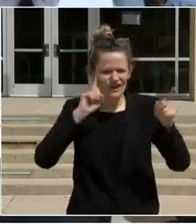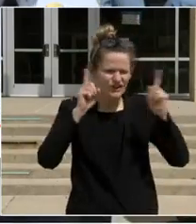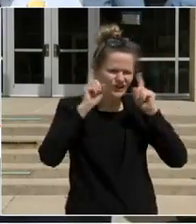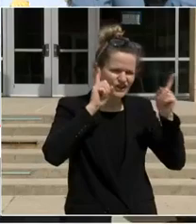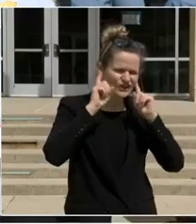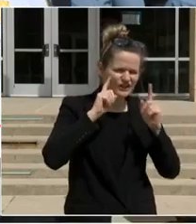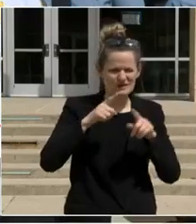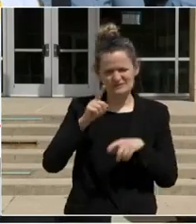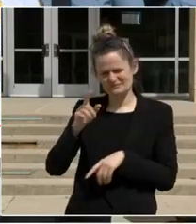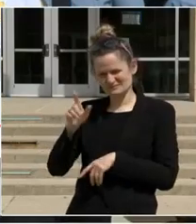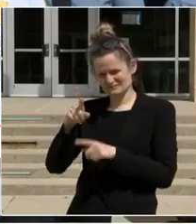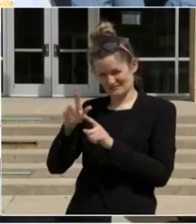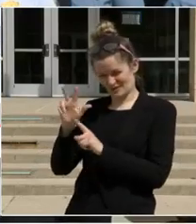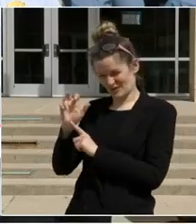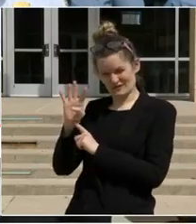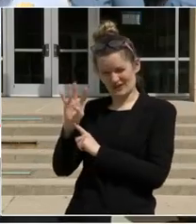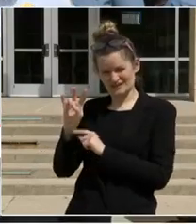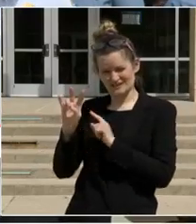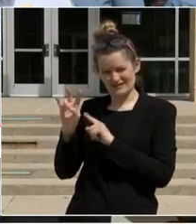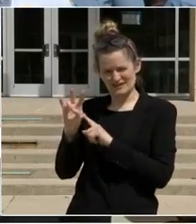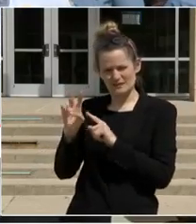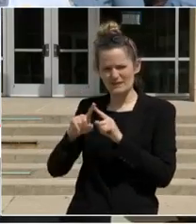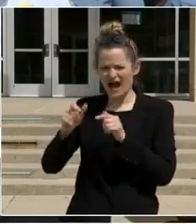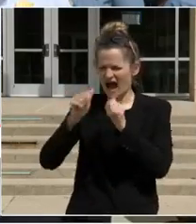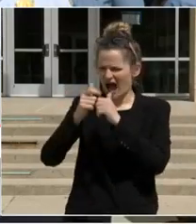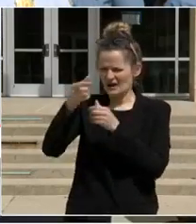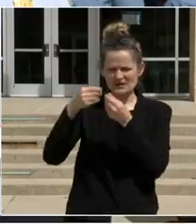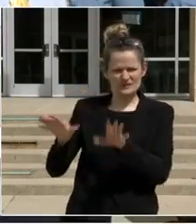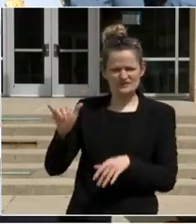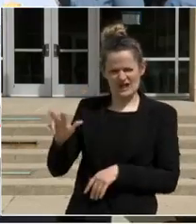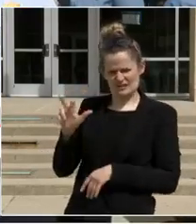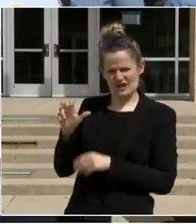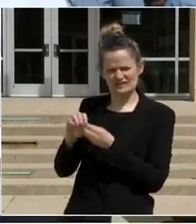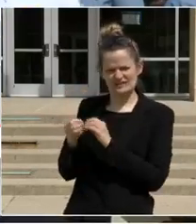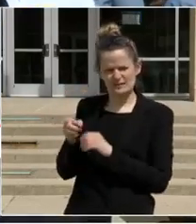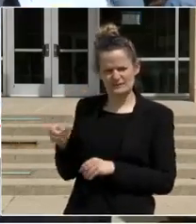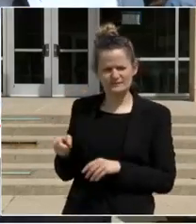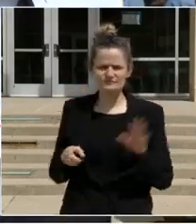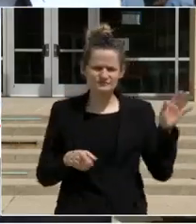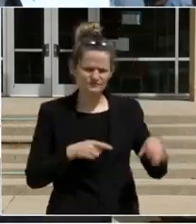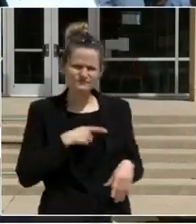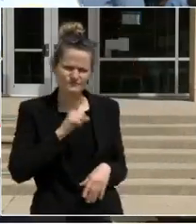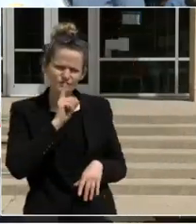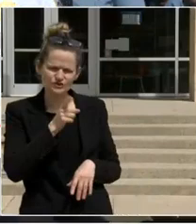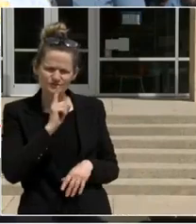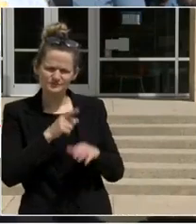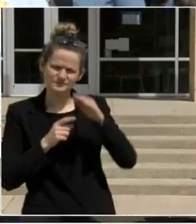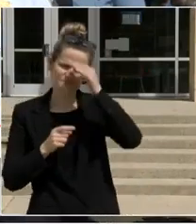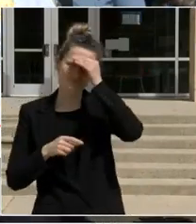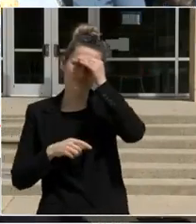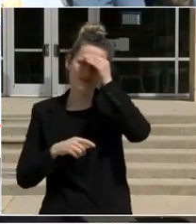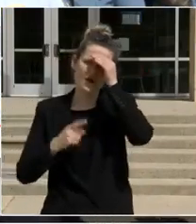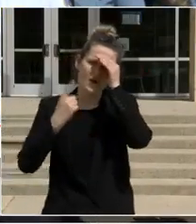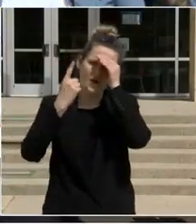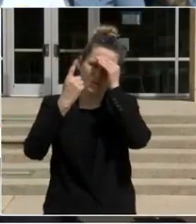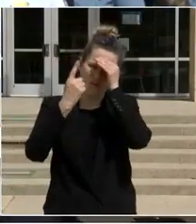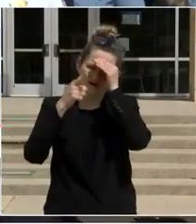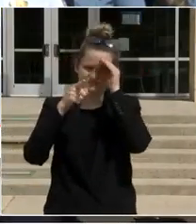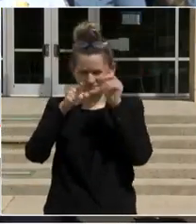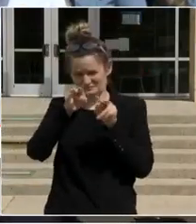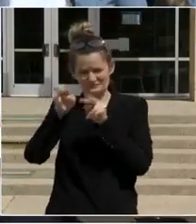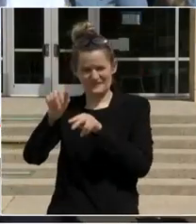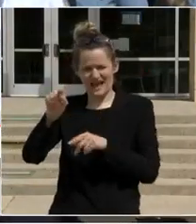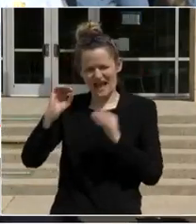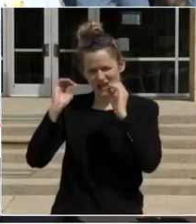but how to reduce that 300 number? Sure. So one is to really look at education